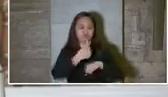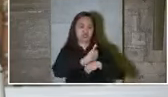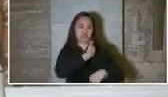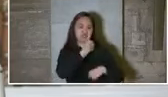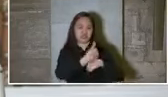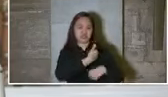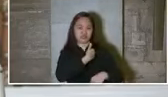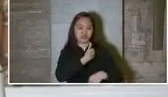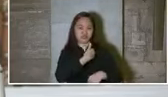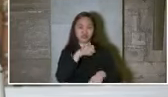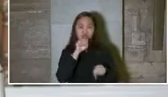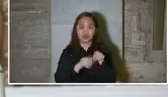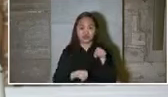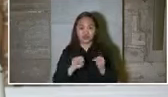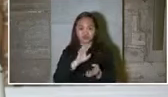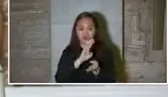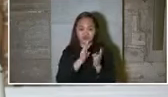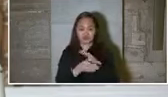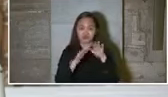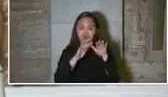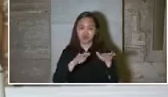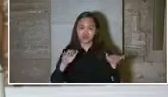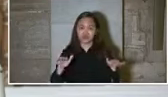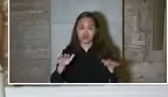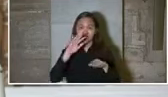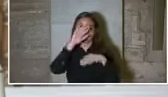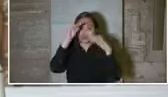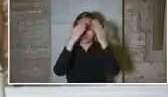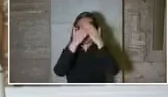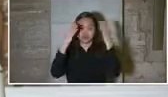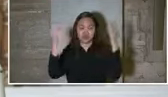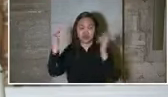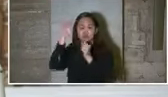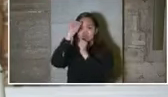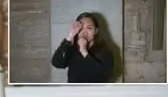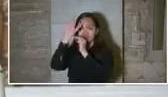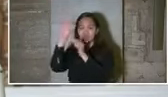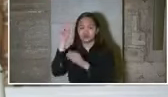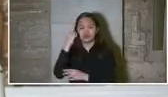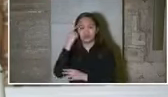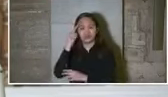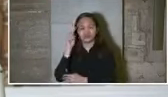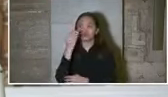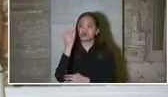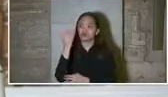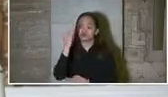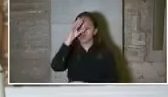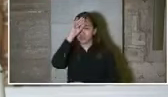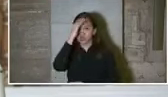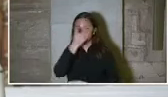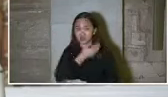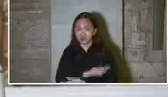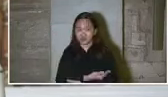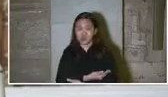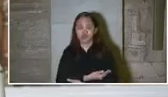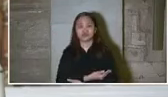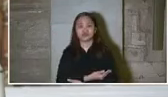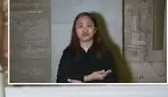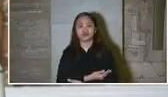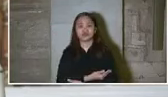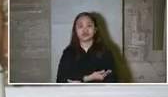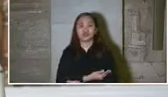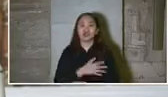that you may be children of your heavenly Father. For he makes his sun rise on the